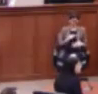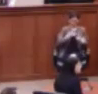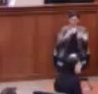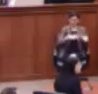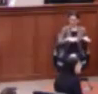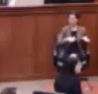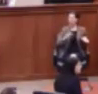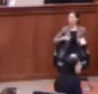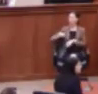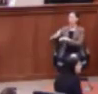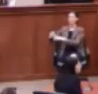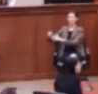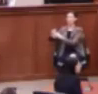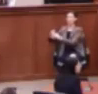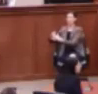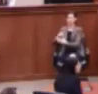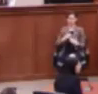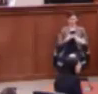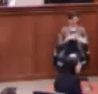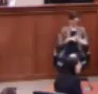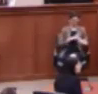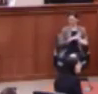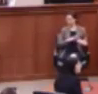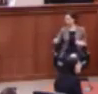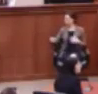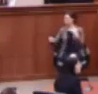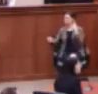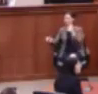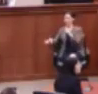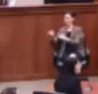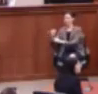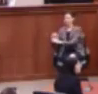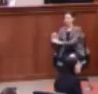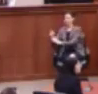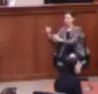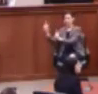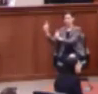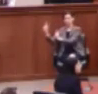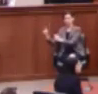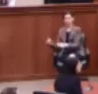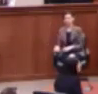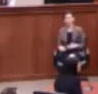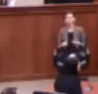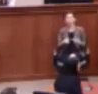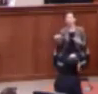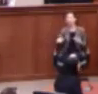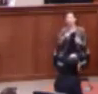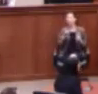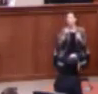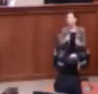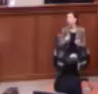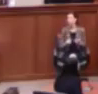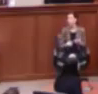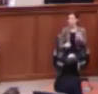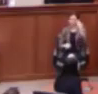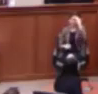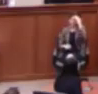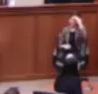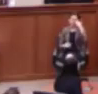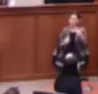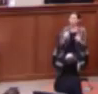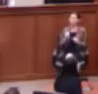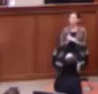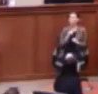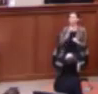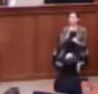relationships that will help them with those next steps in getting successful job placements. And then another one of our goals is to make sure that we